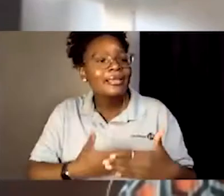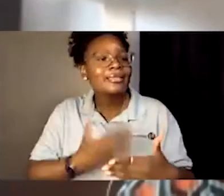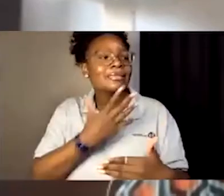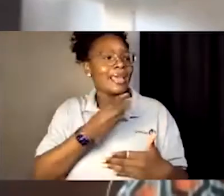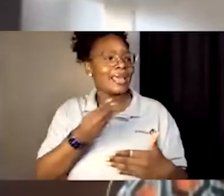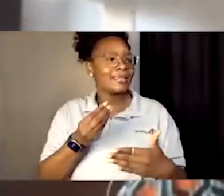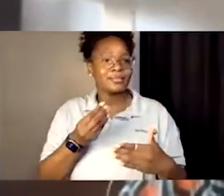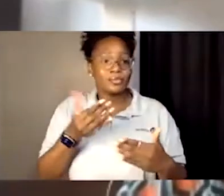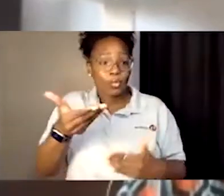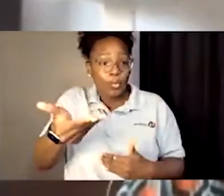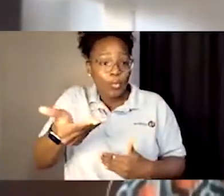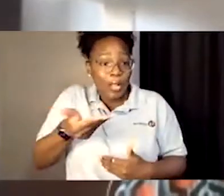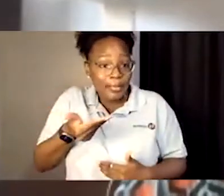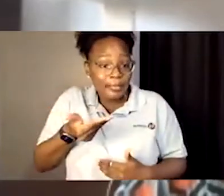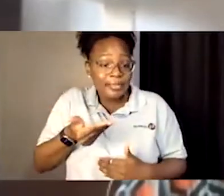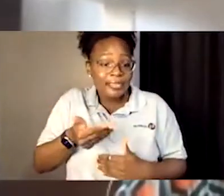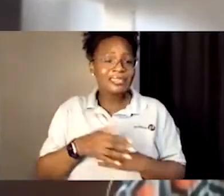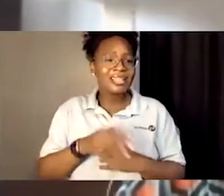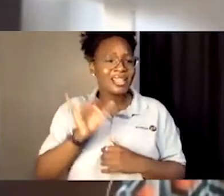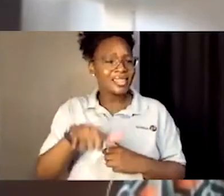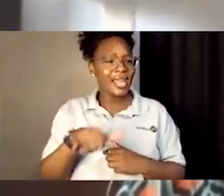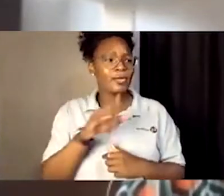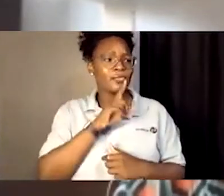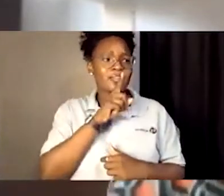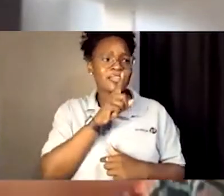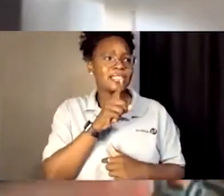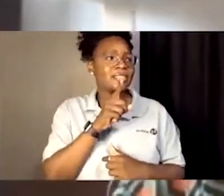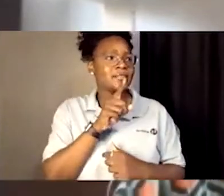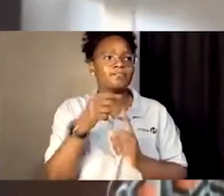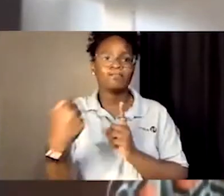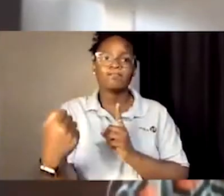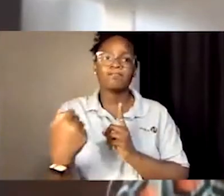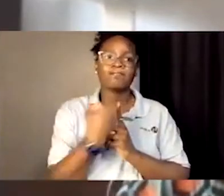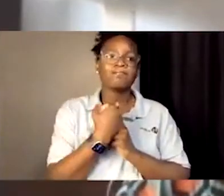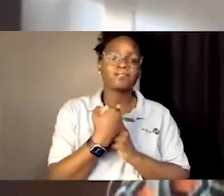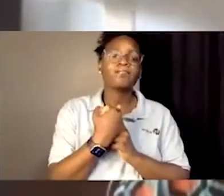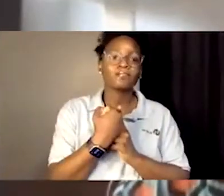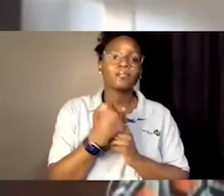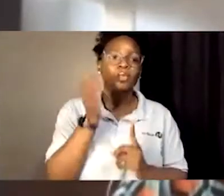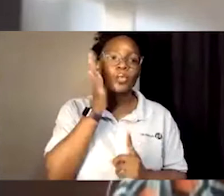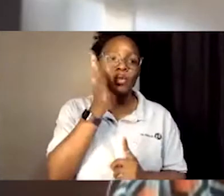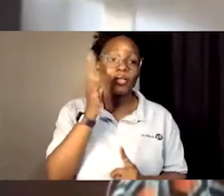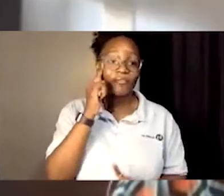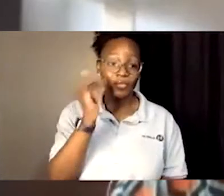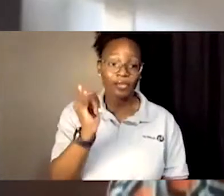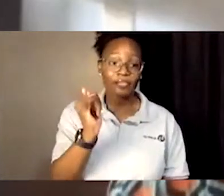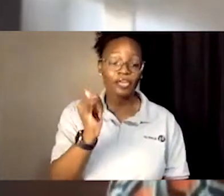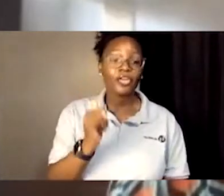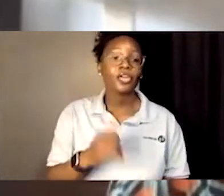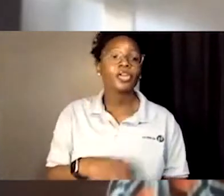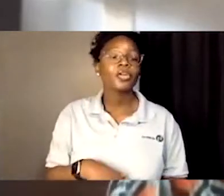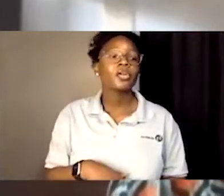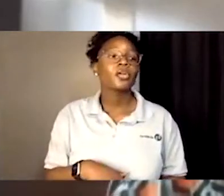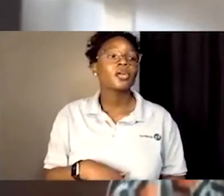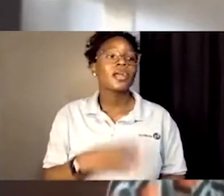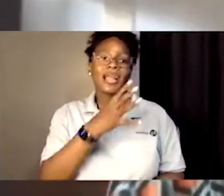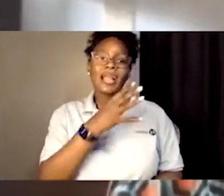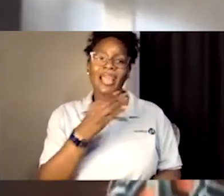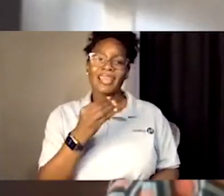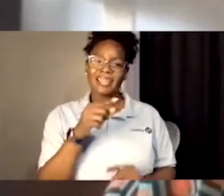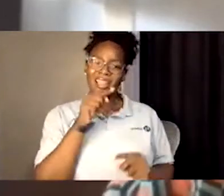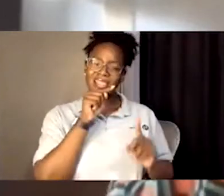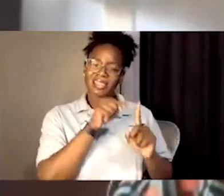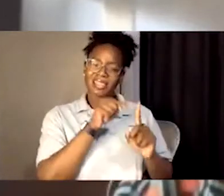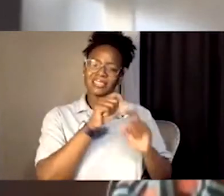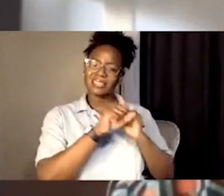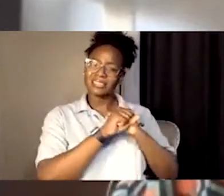life, but also to believe in and through this campaign that, you know,